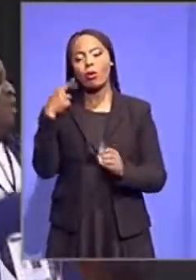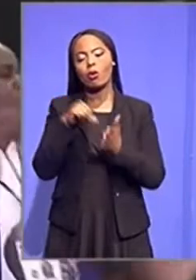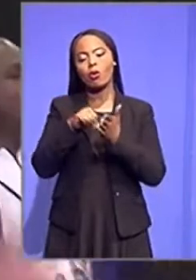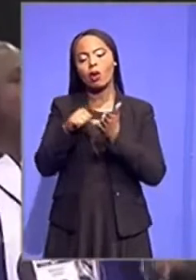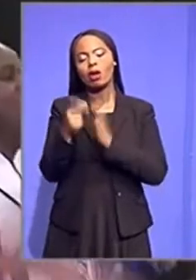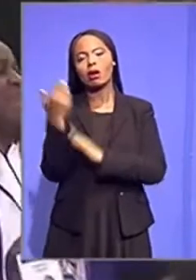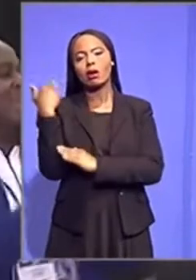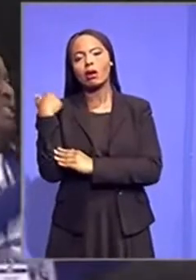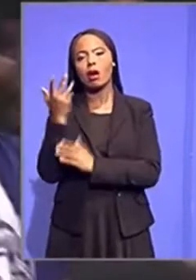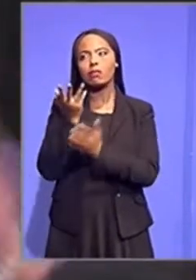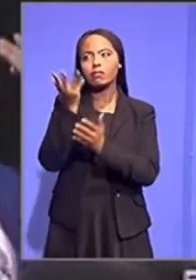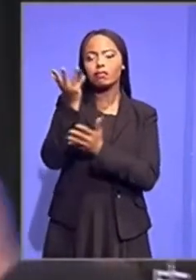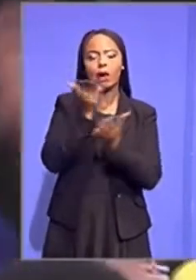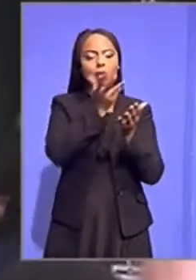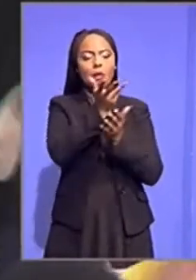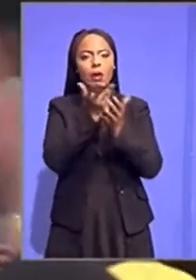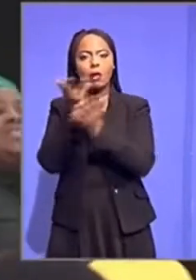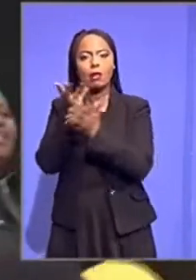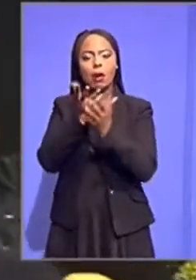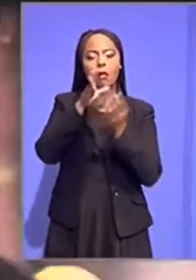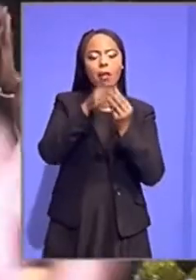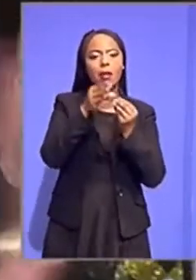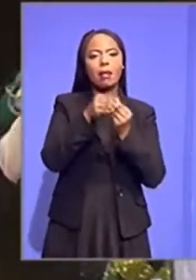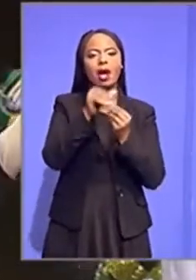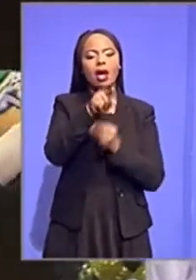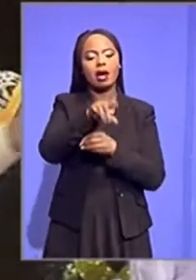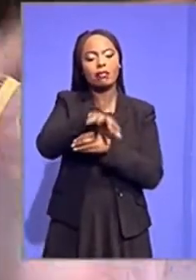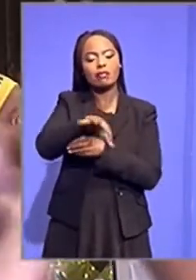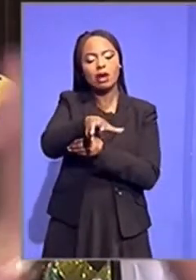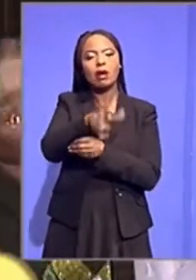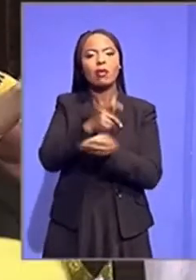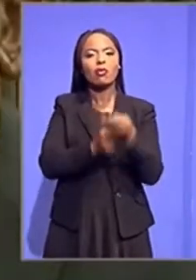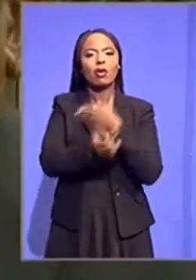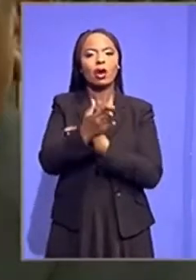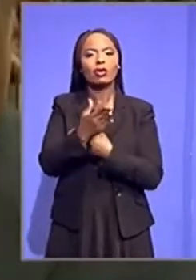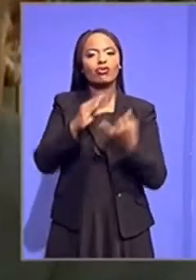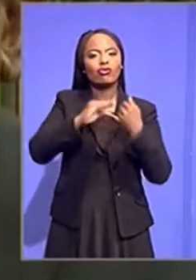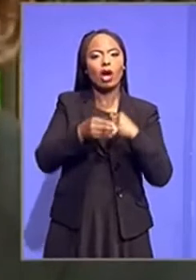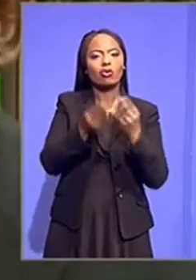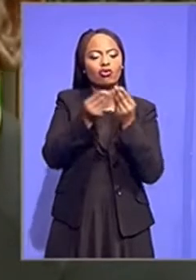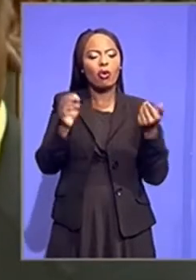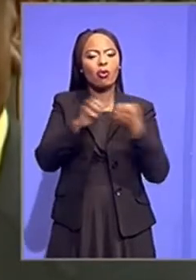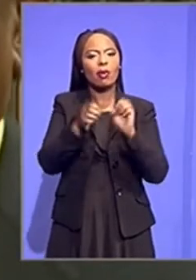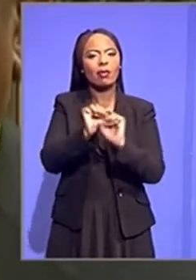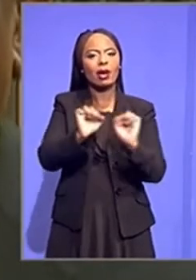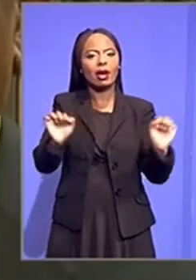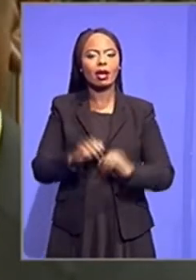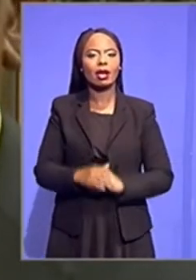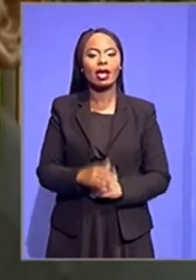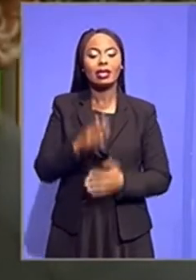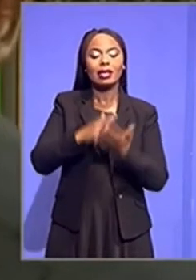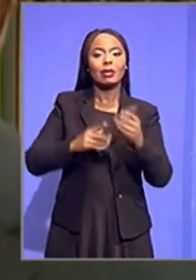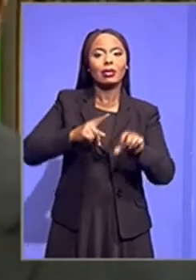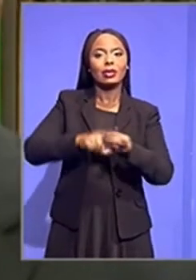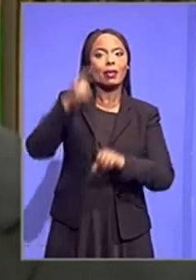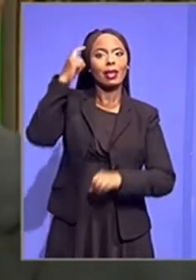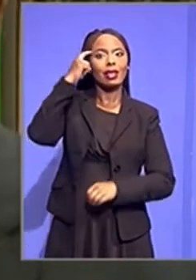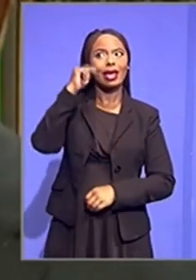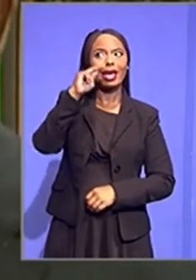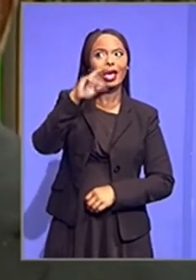ntse a golagana le makala a ANC mo porofenseng go sekaseka maemo a one. At times we think that, you know, the ANC